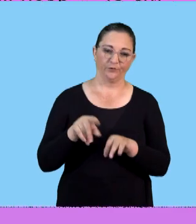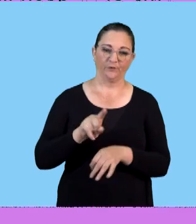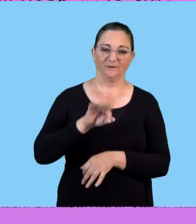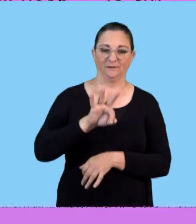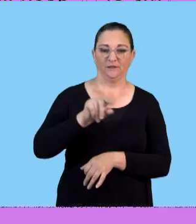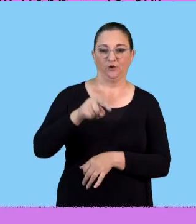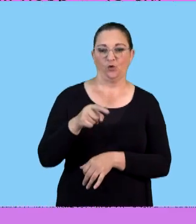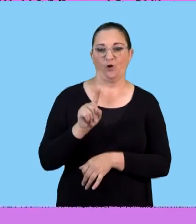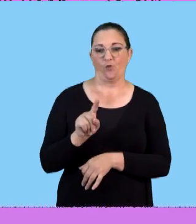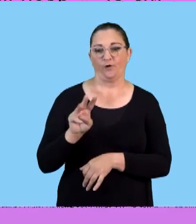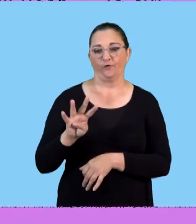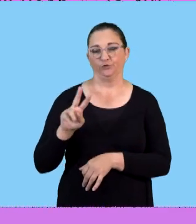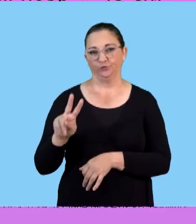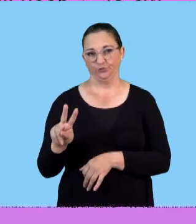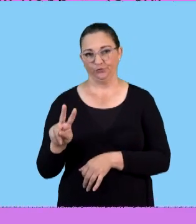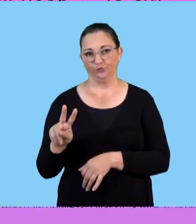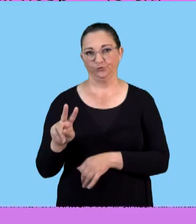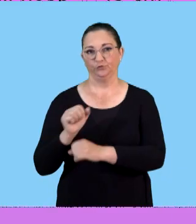approximate value,